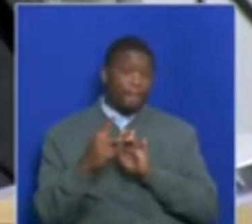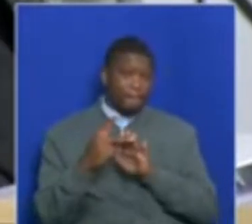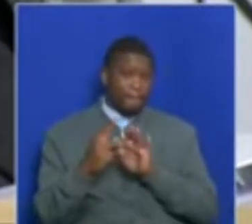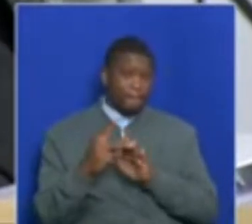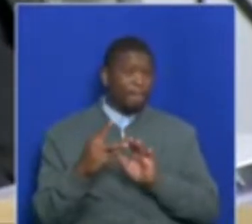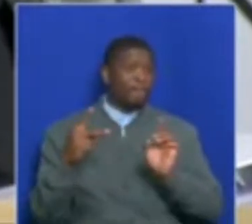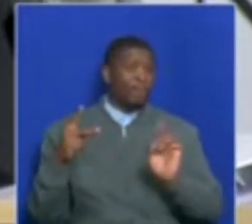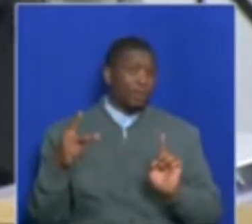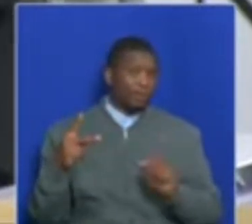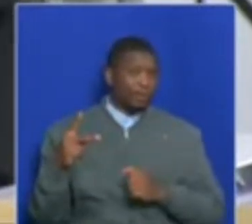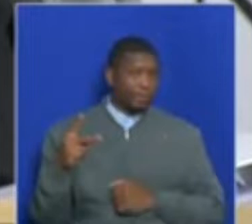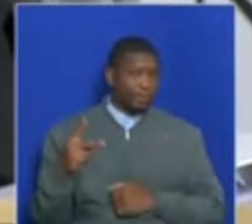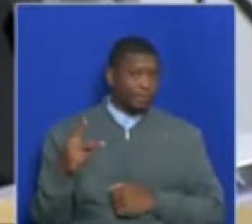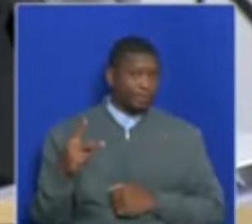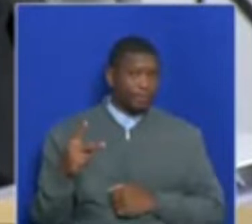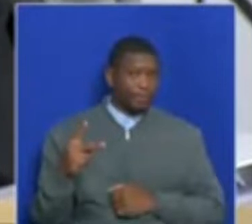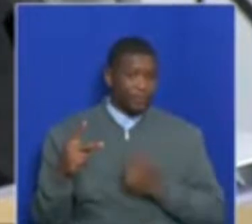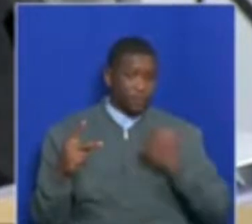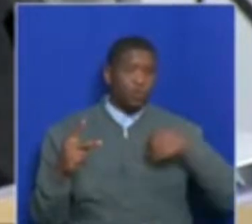we've identified that